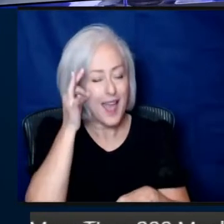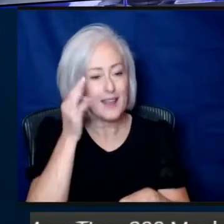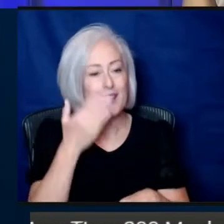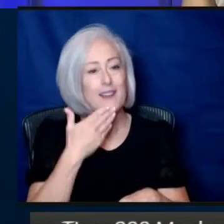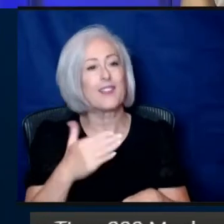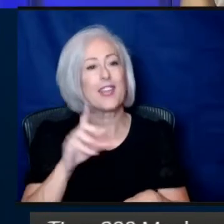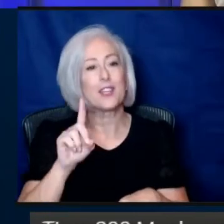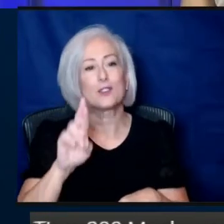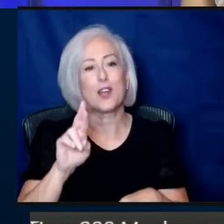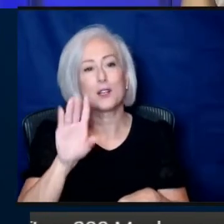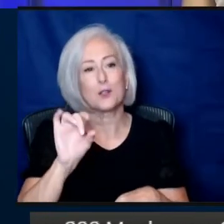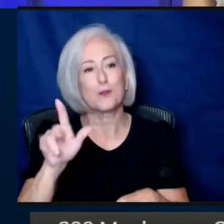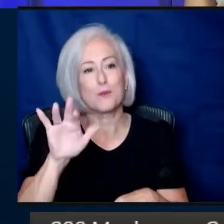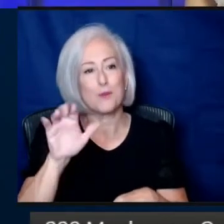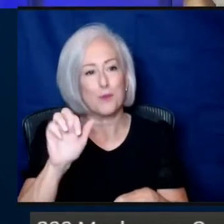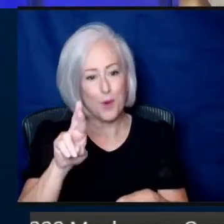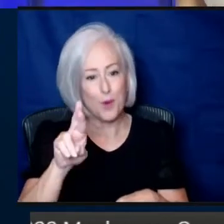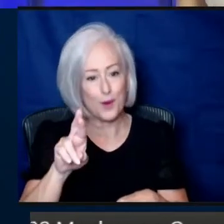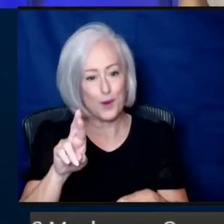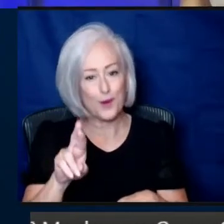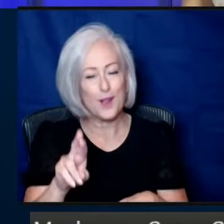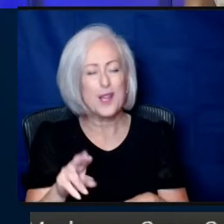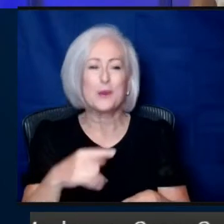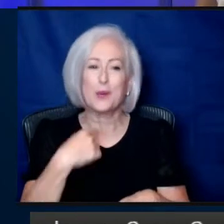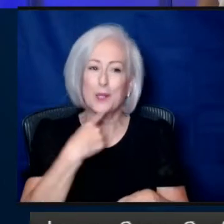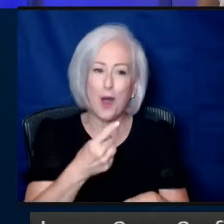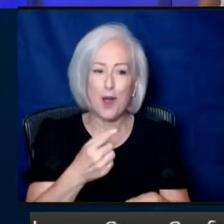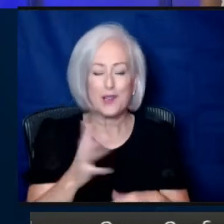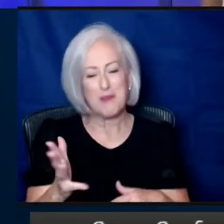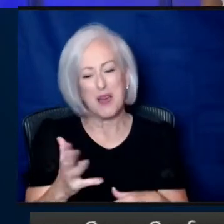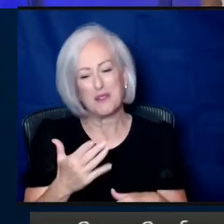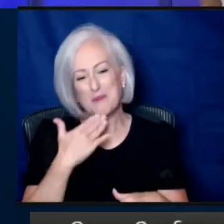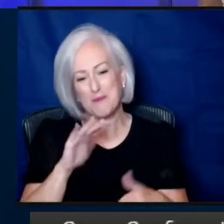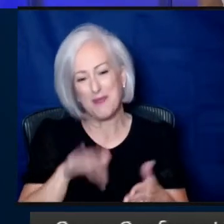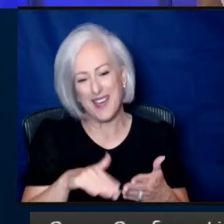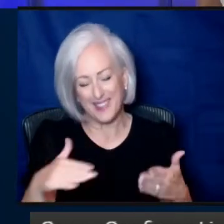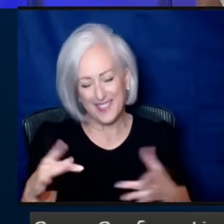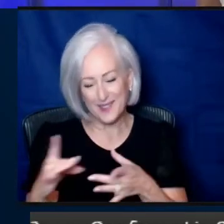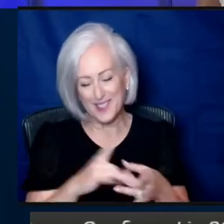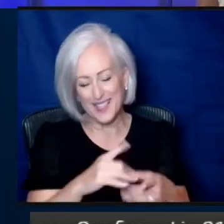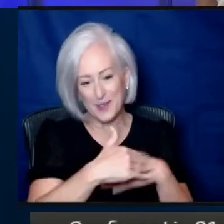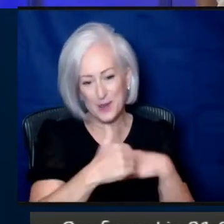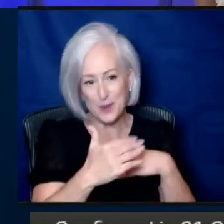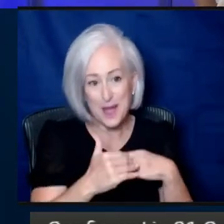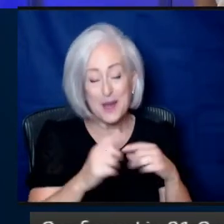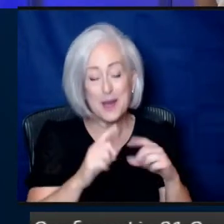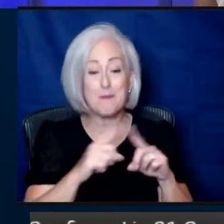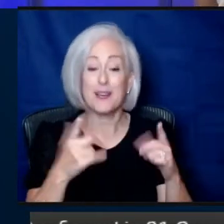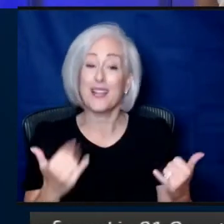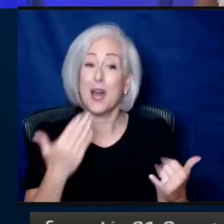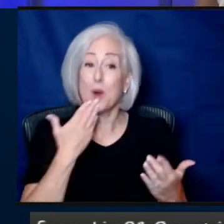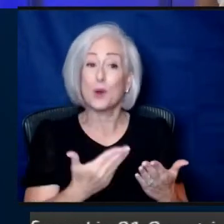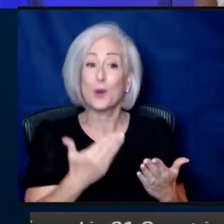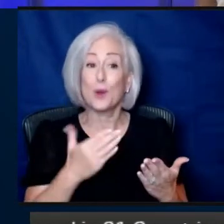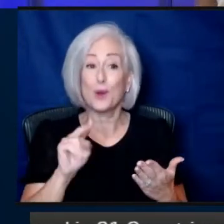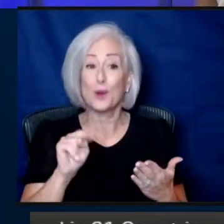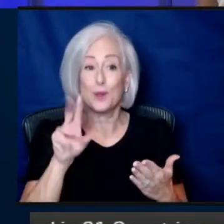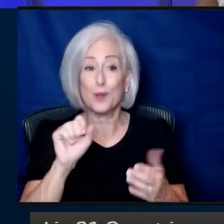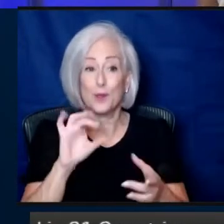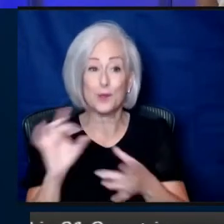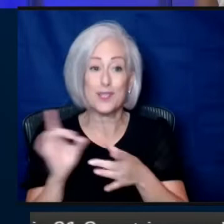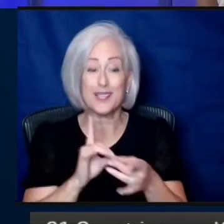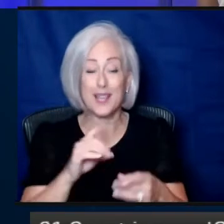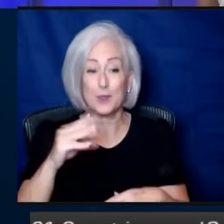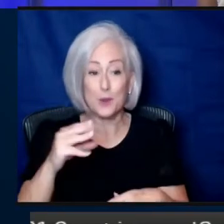now for the good stuff about having a pet. There is so much good about having a pet. There is another study showing that long-term pet ownership could